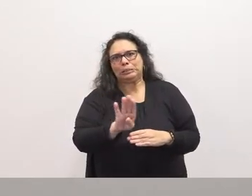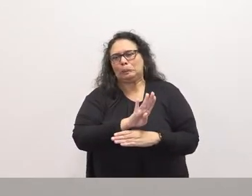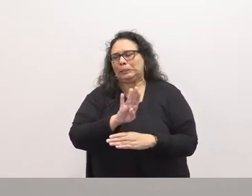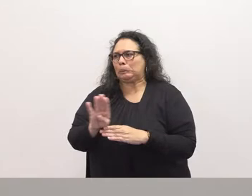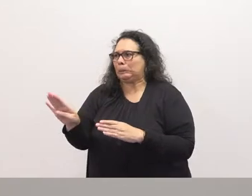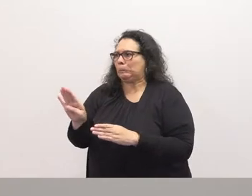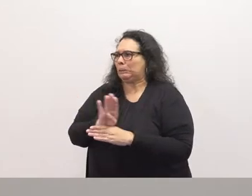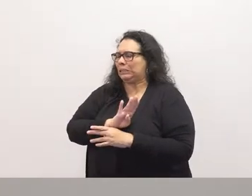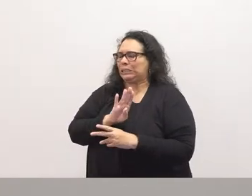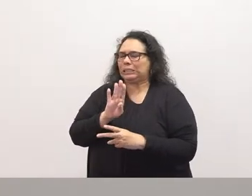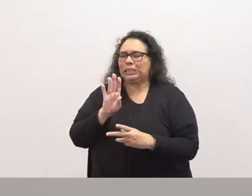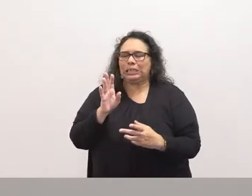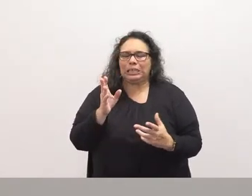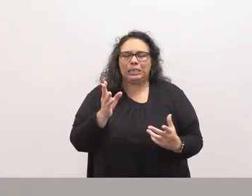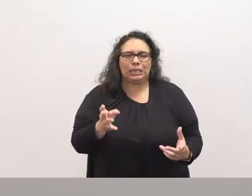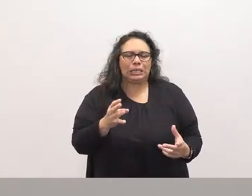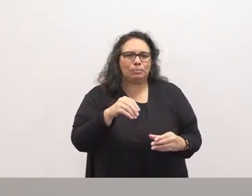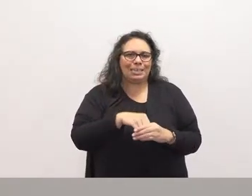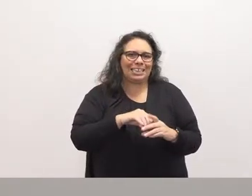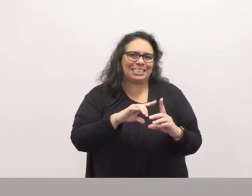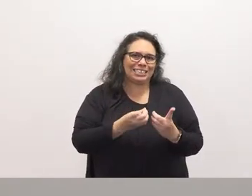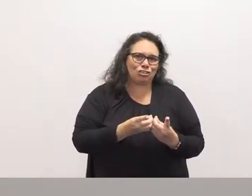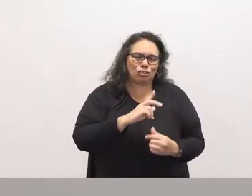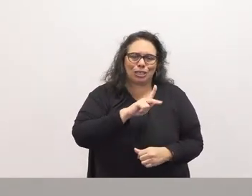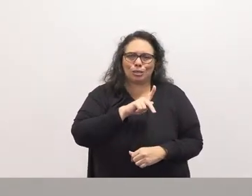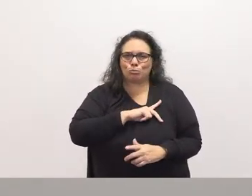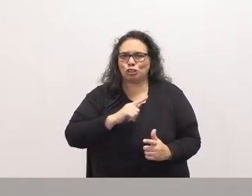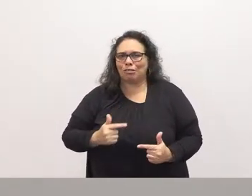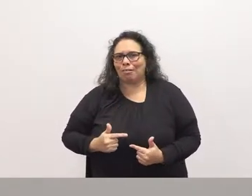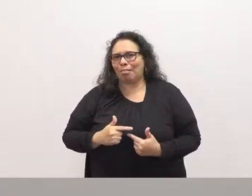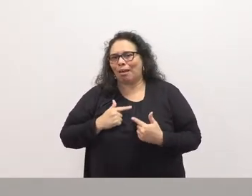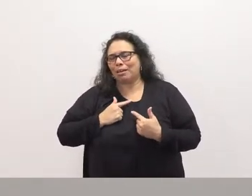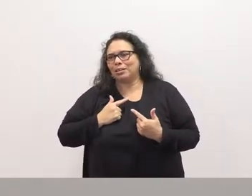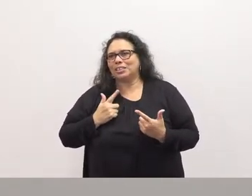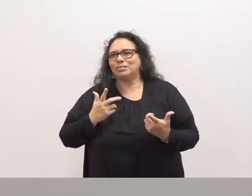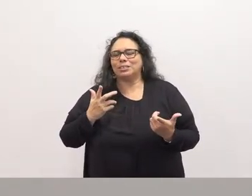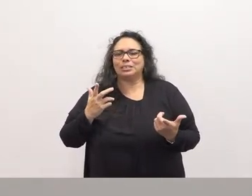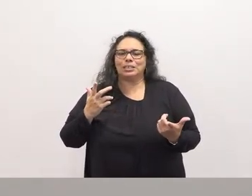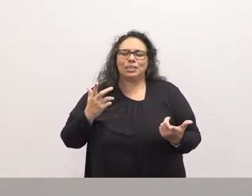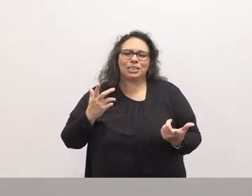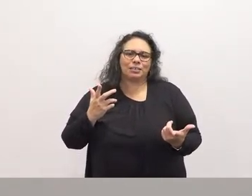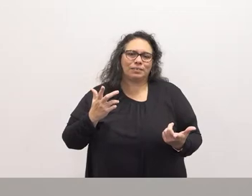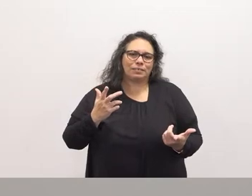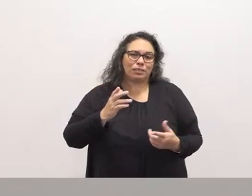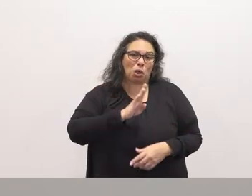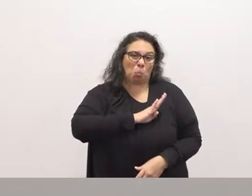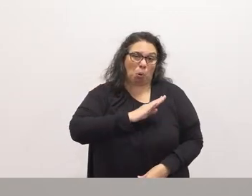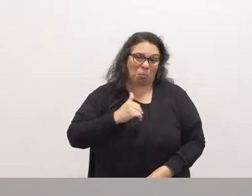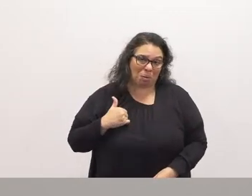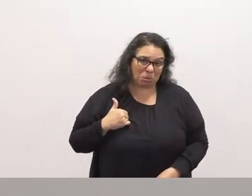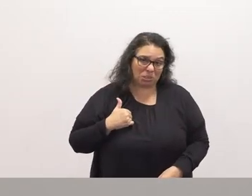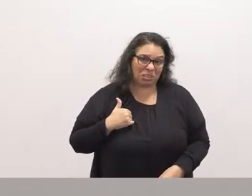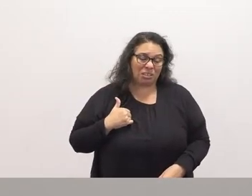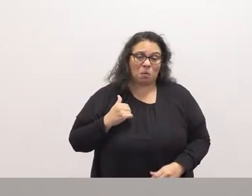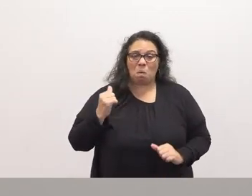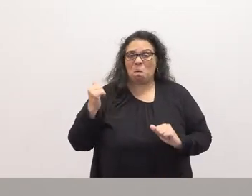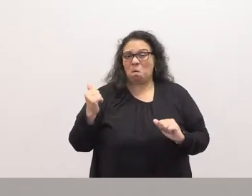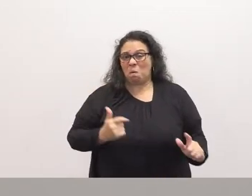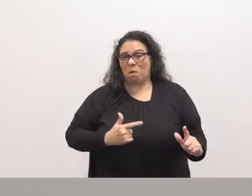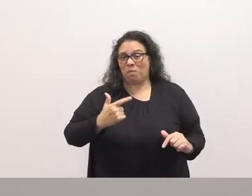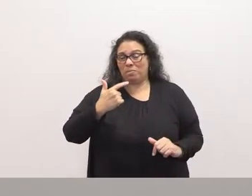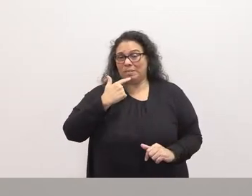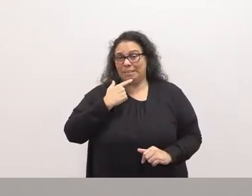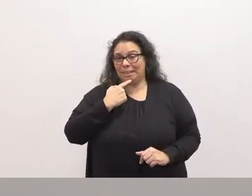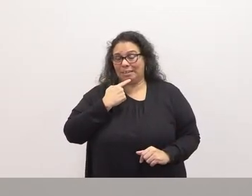in the district, in the personal lives of the board members, and all I'm saying